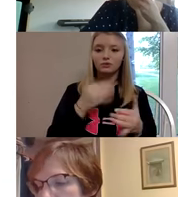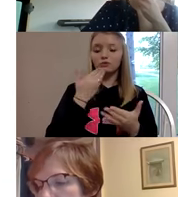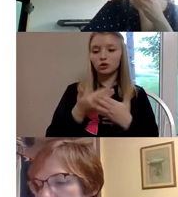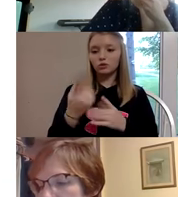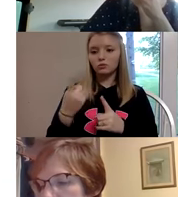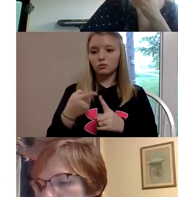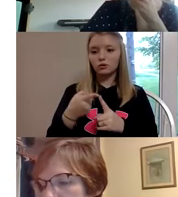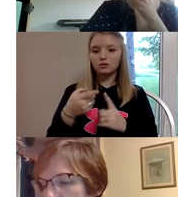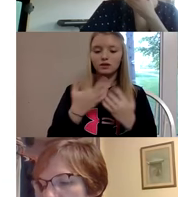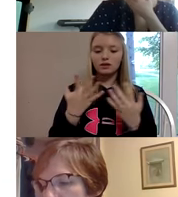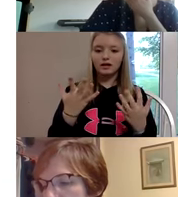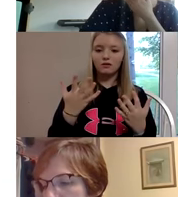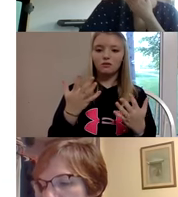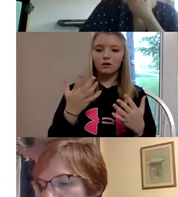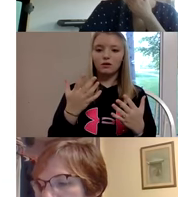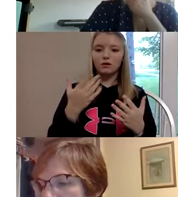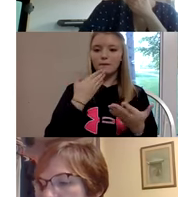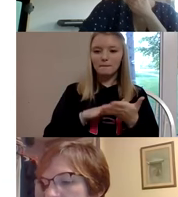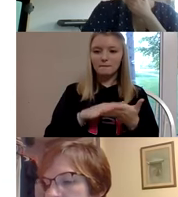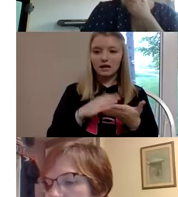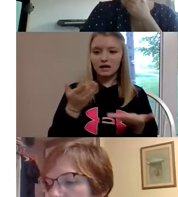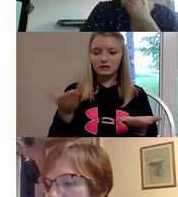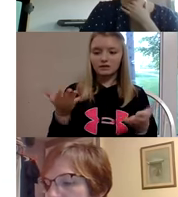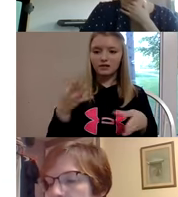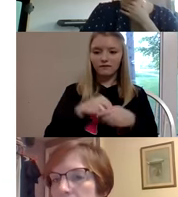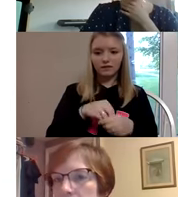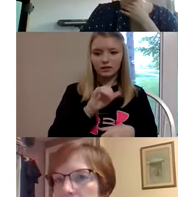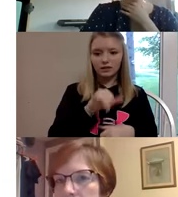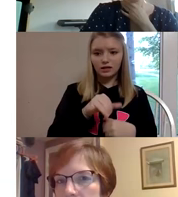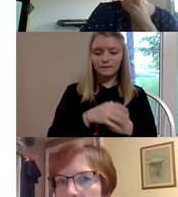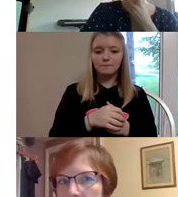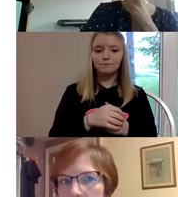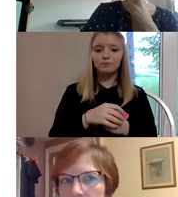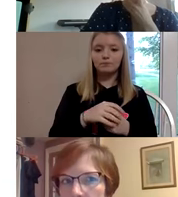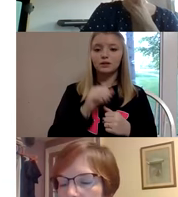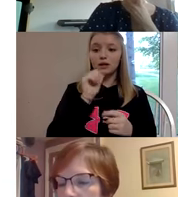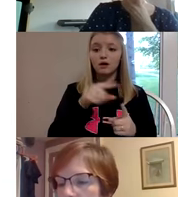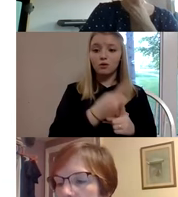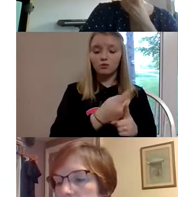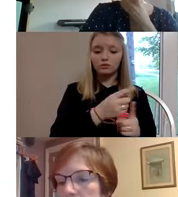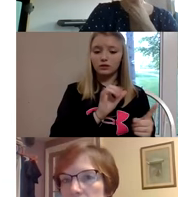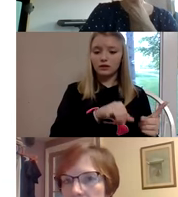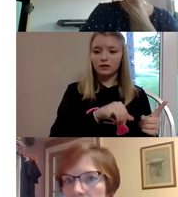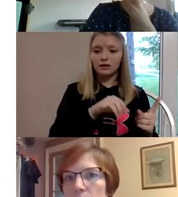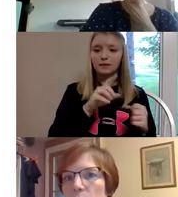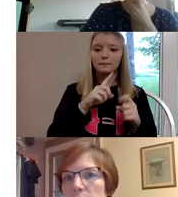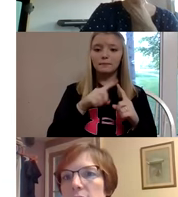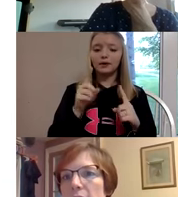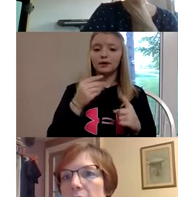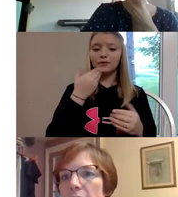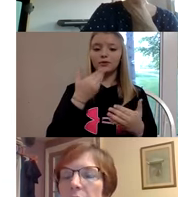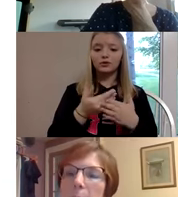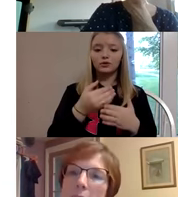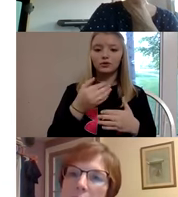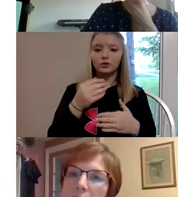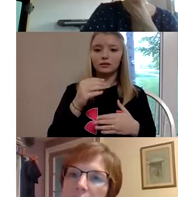the stuff that can go with the bad ones. And not only that, but the good cannabinoids